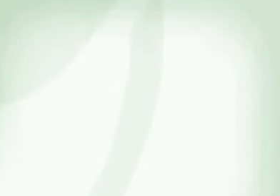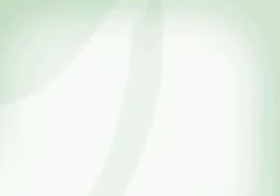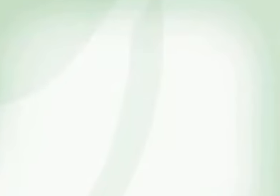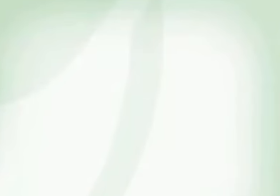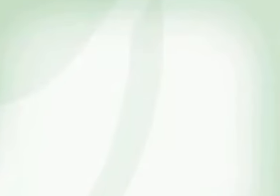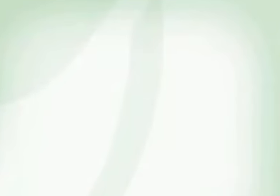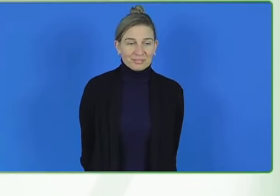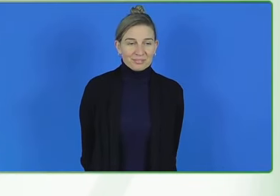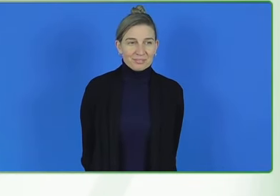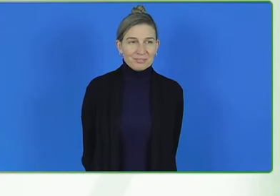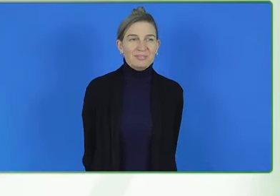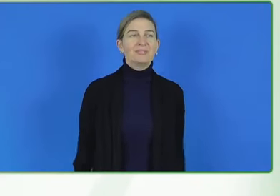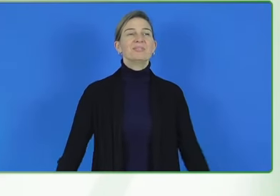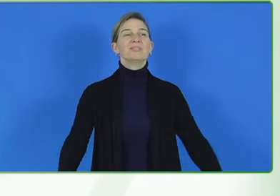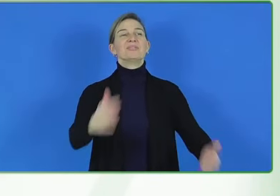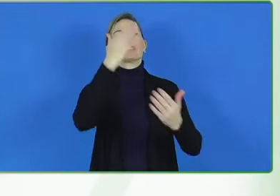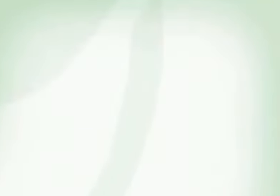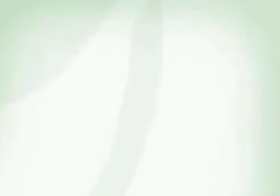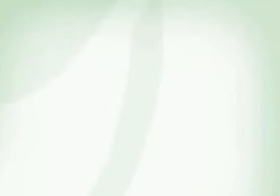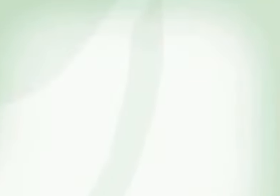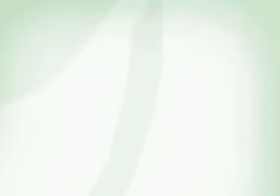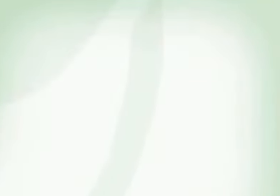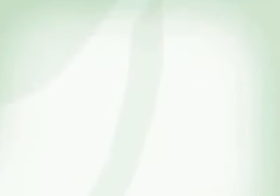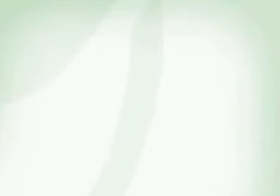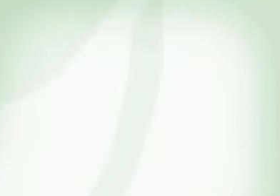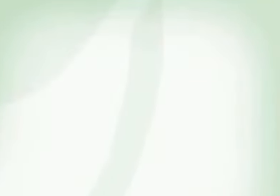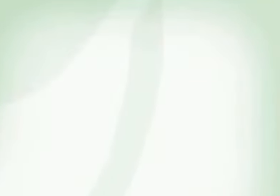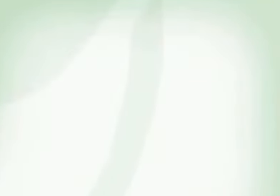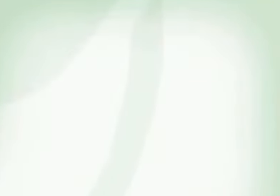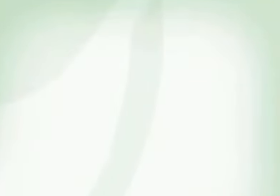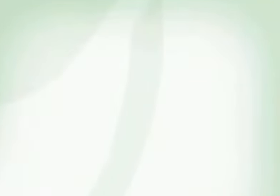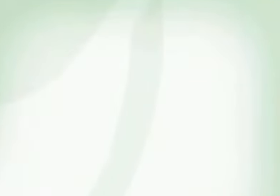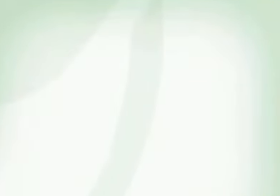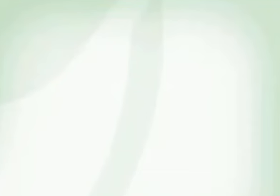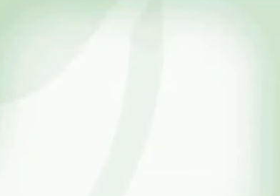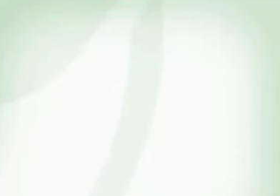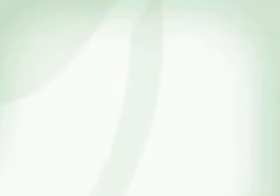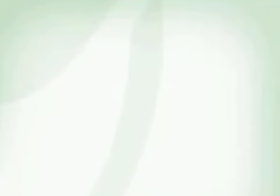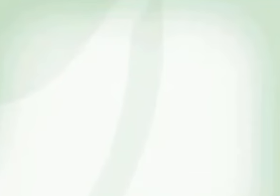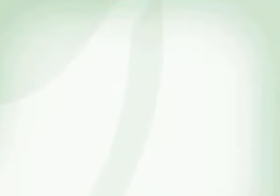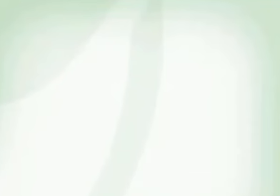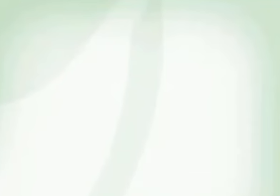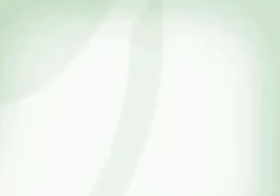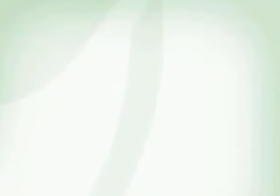Excellencies, ladies and gentlemen. Thank you, Daniela. And it was really